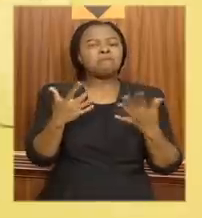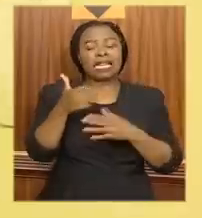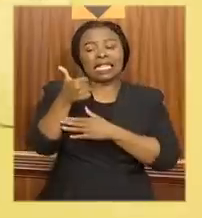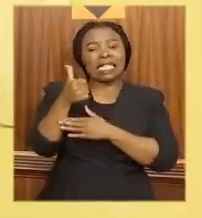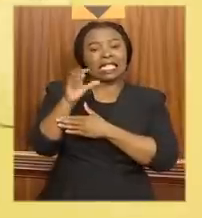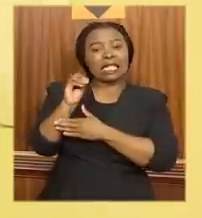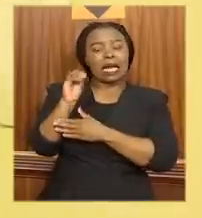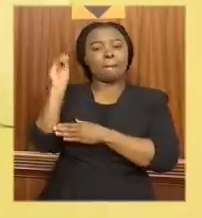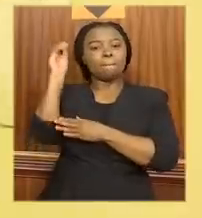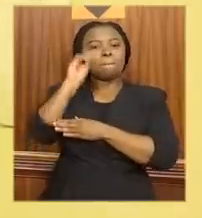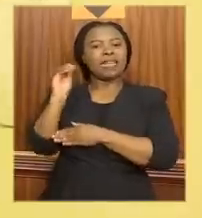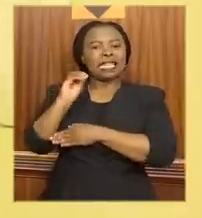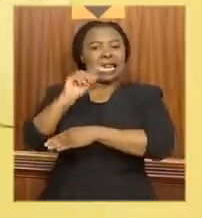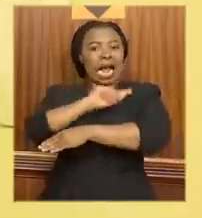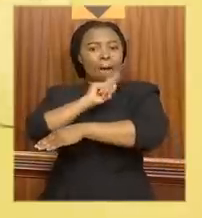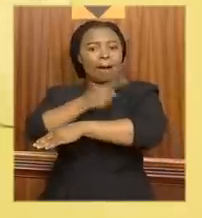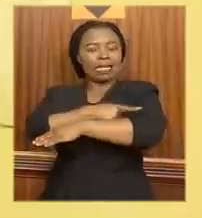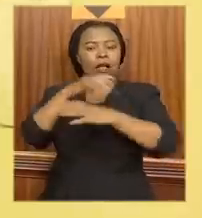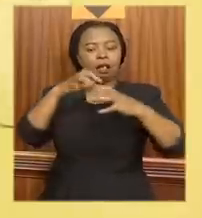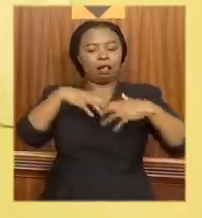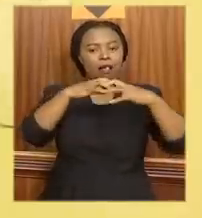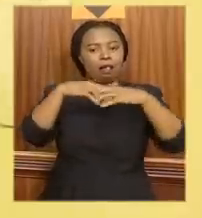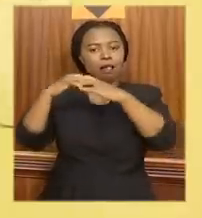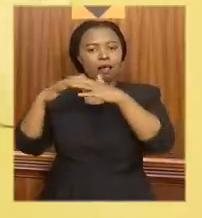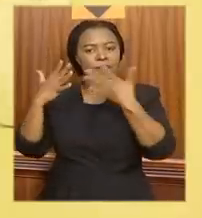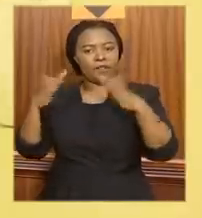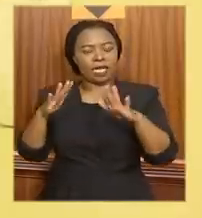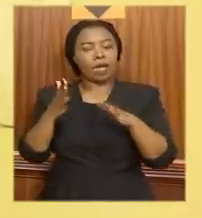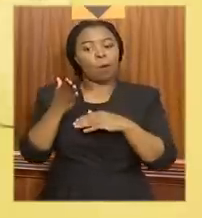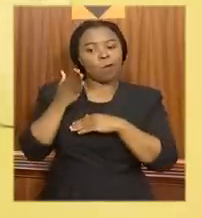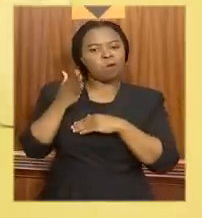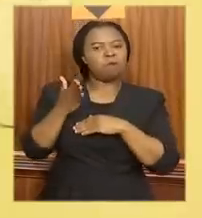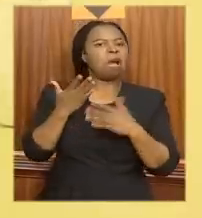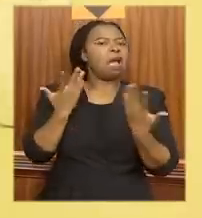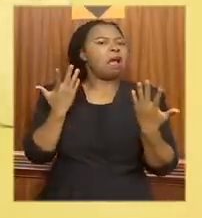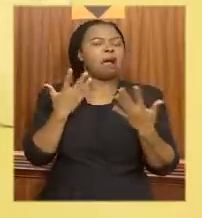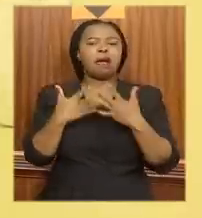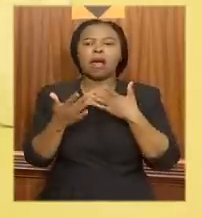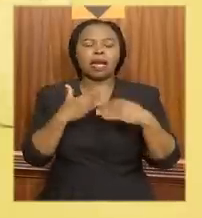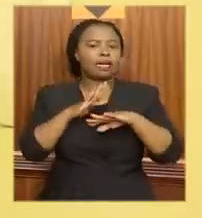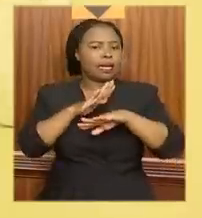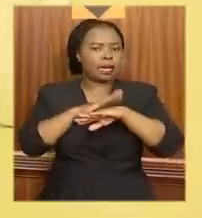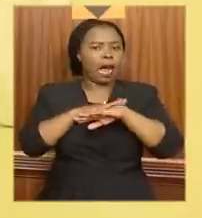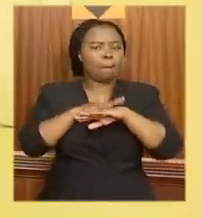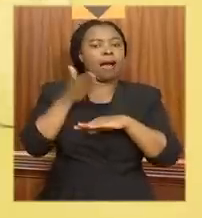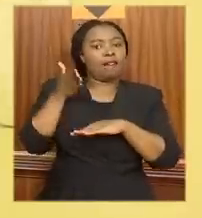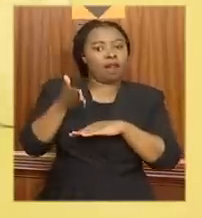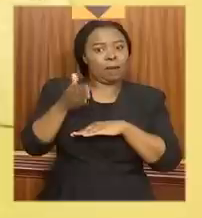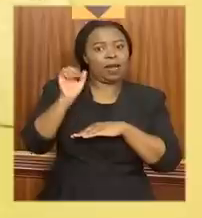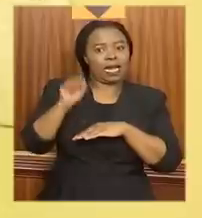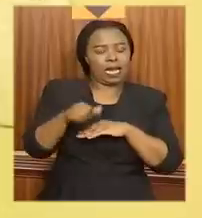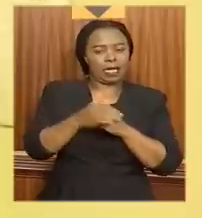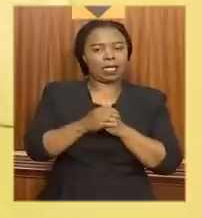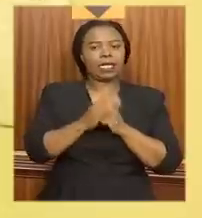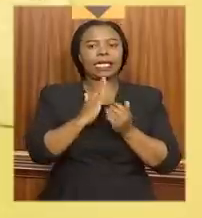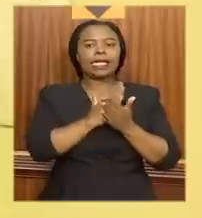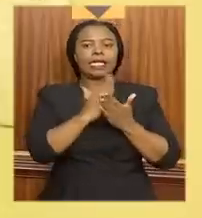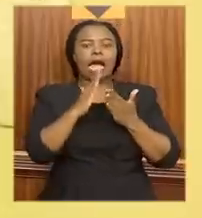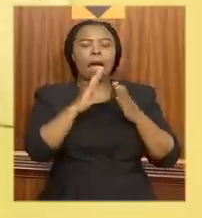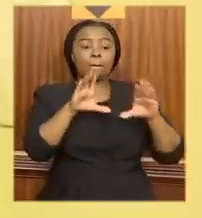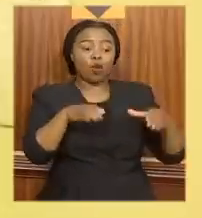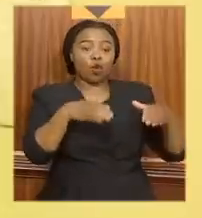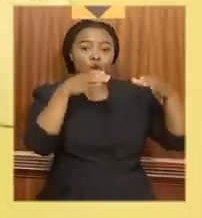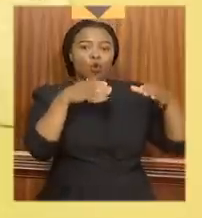installed capacity is available at any given time due to some units